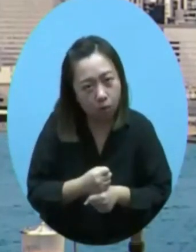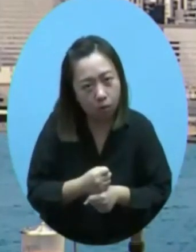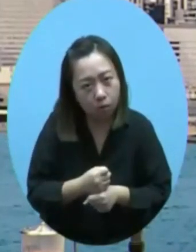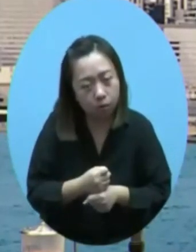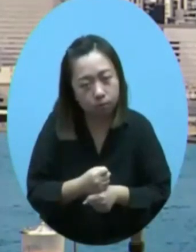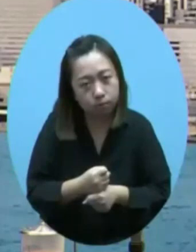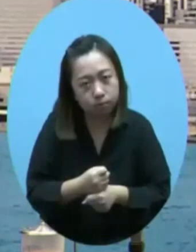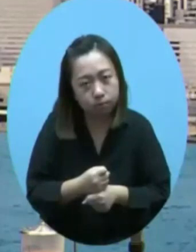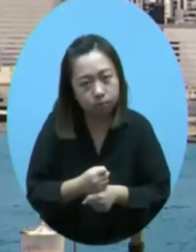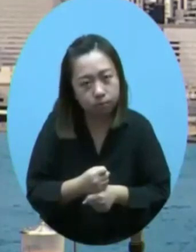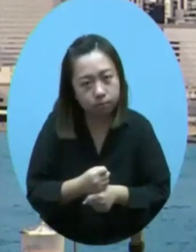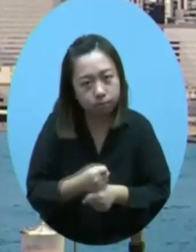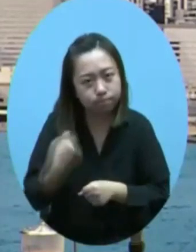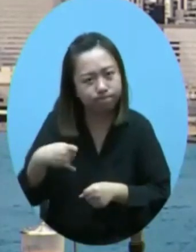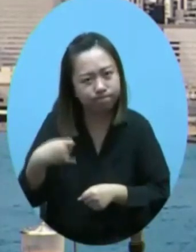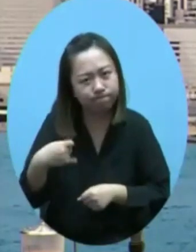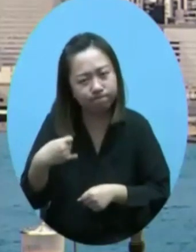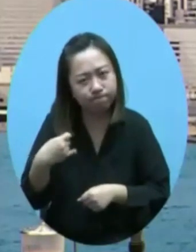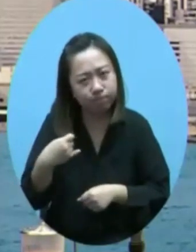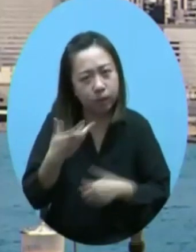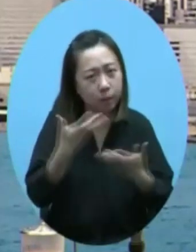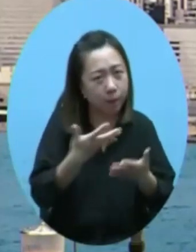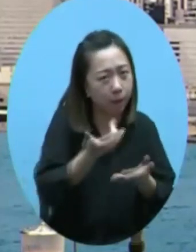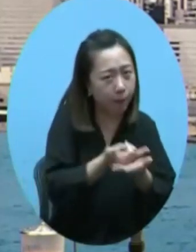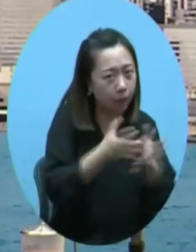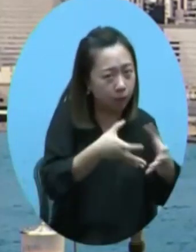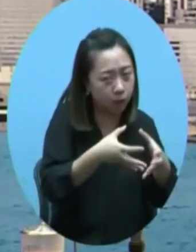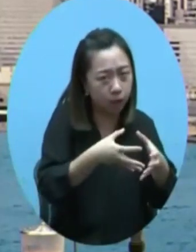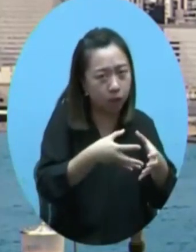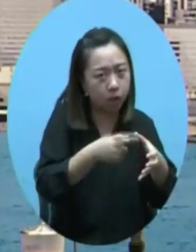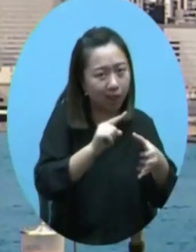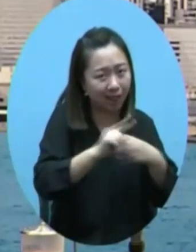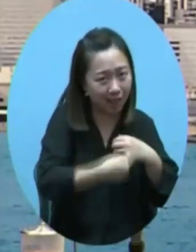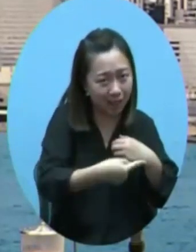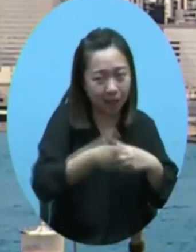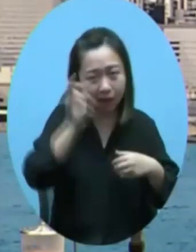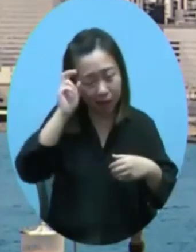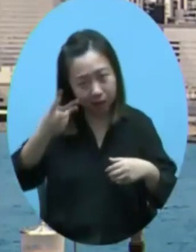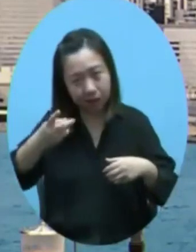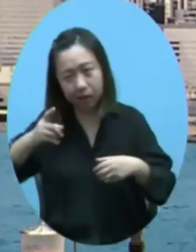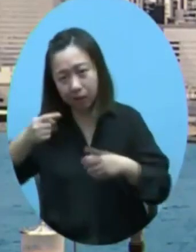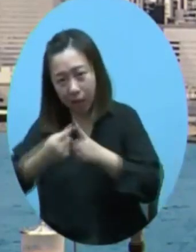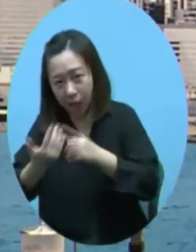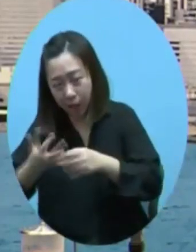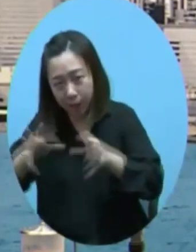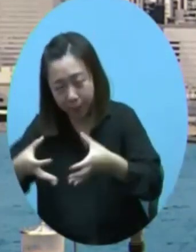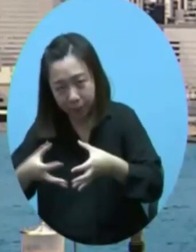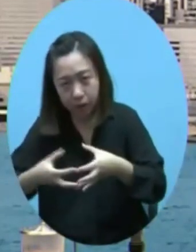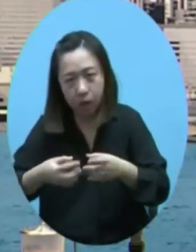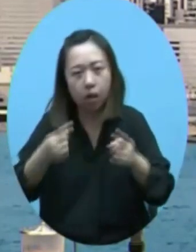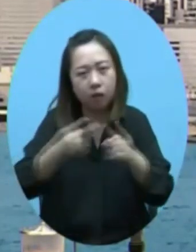then test the other parts of the population, because the people are moving. So even they are tested negative at one point, they can still